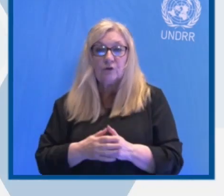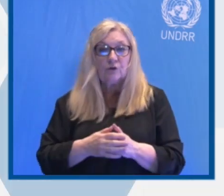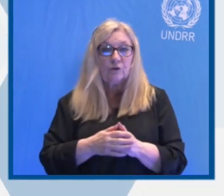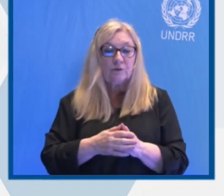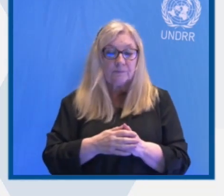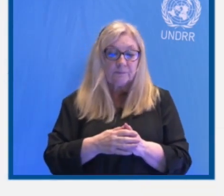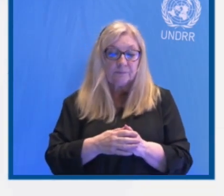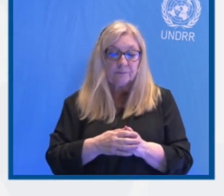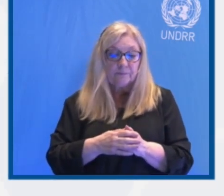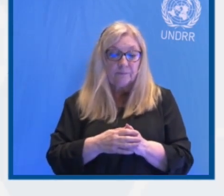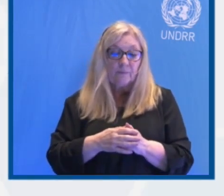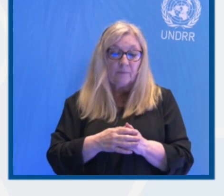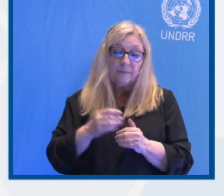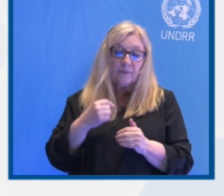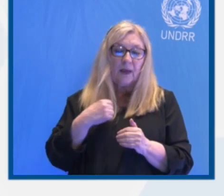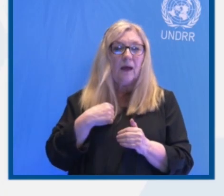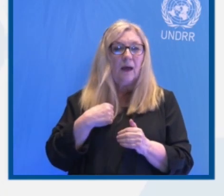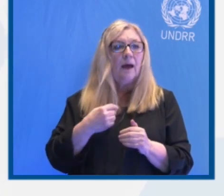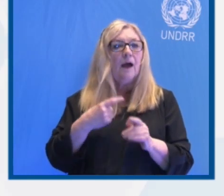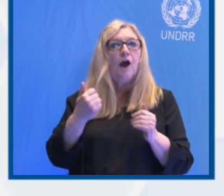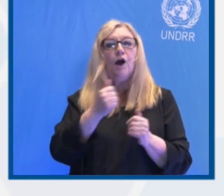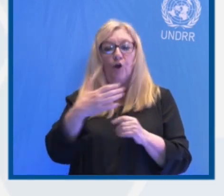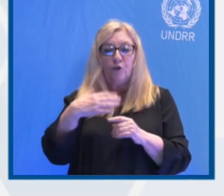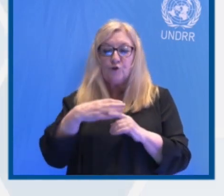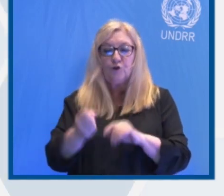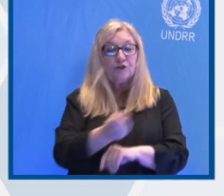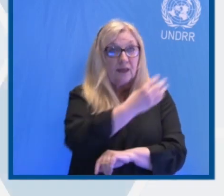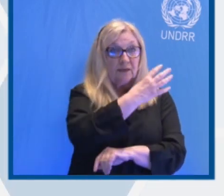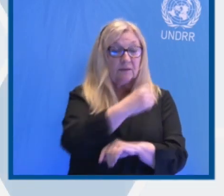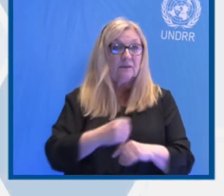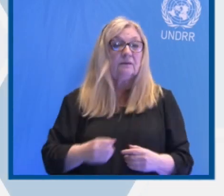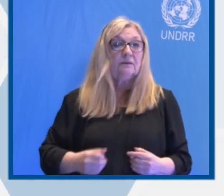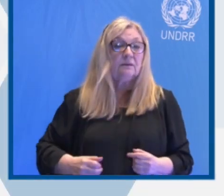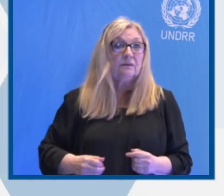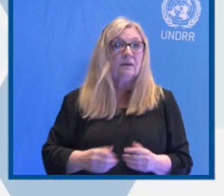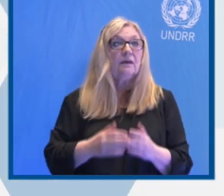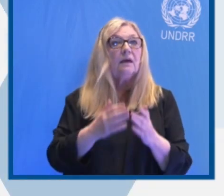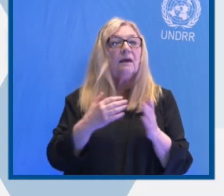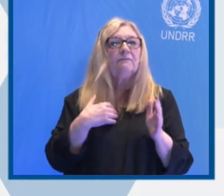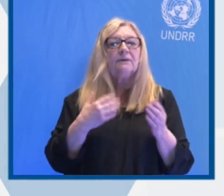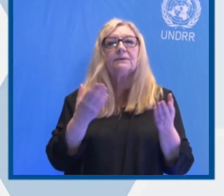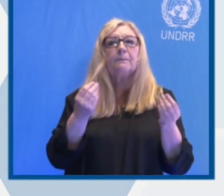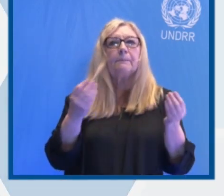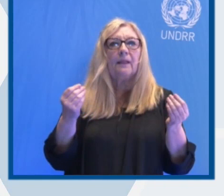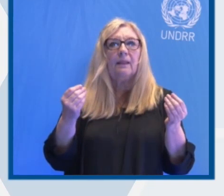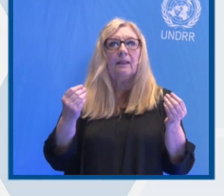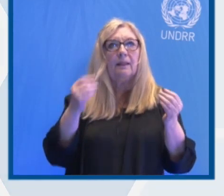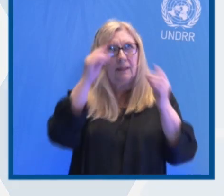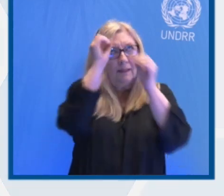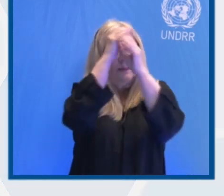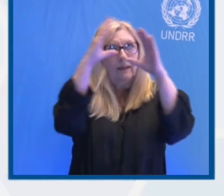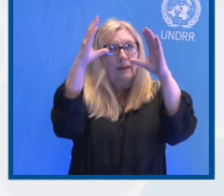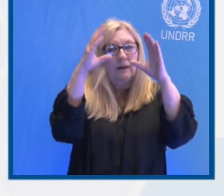if we can. And I'll try to use this fairly simple model to give a sense of what we